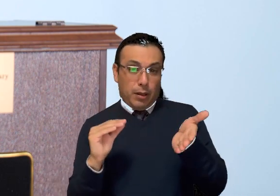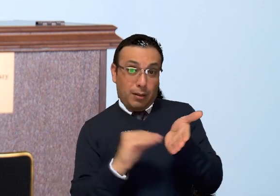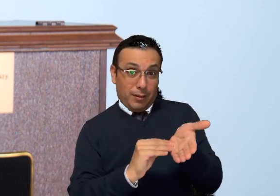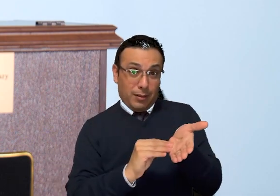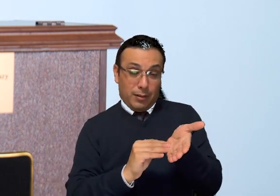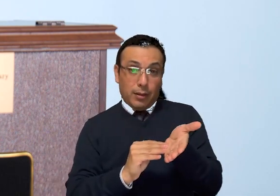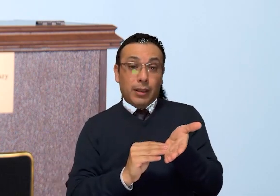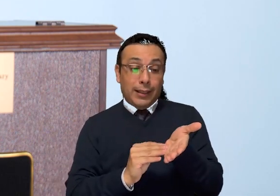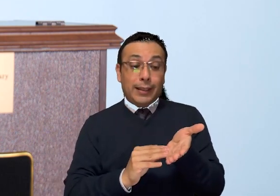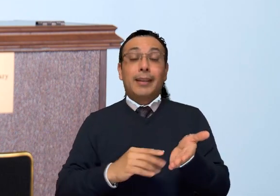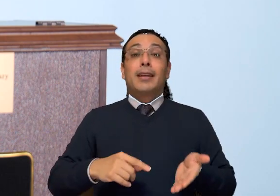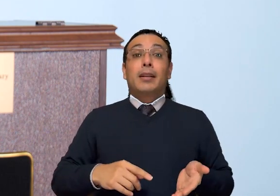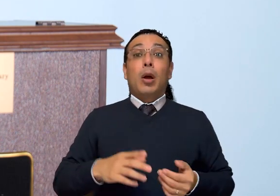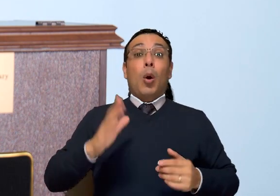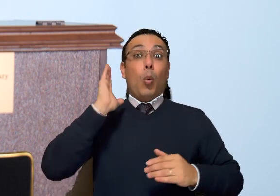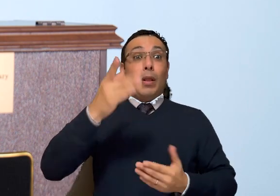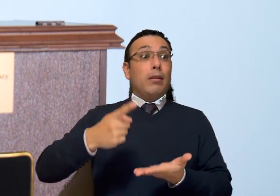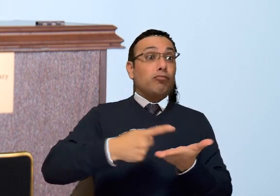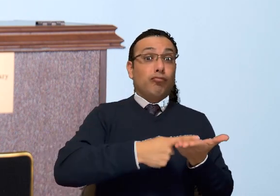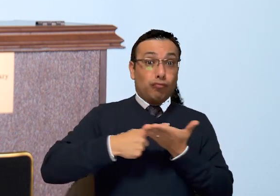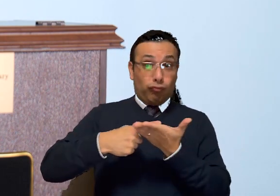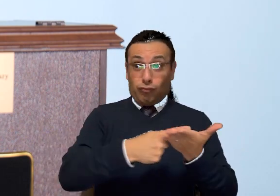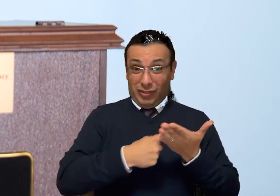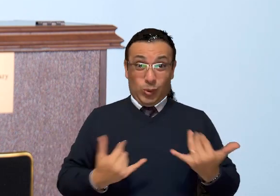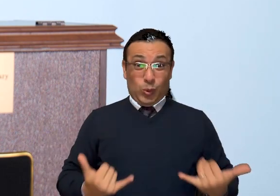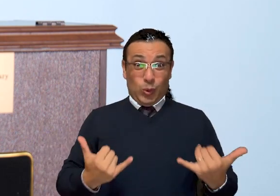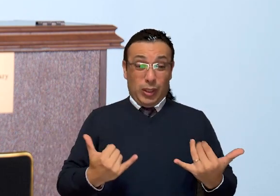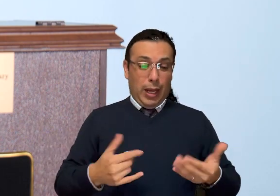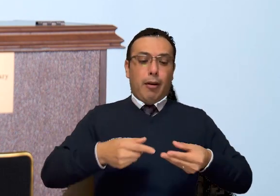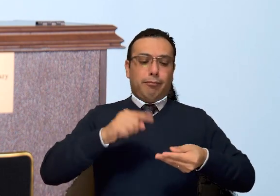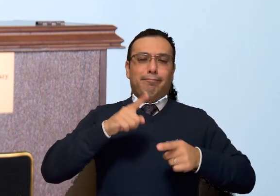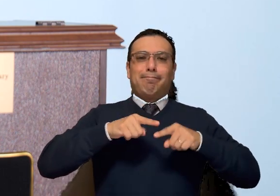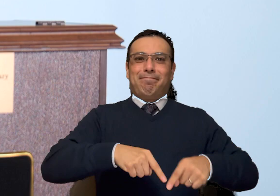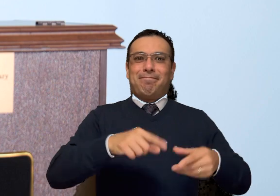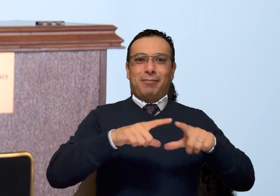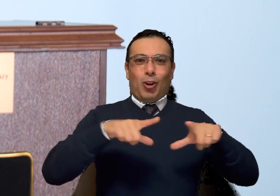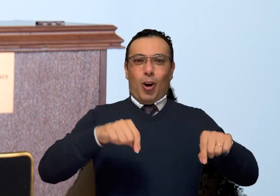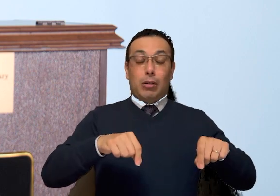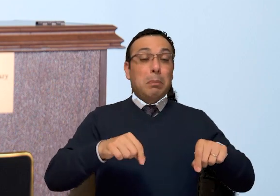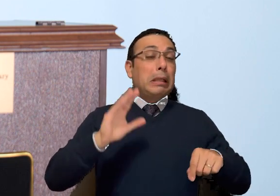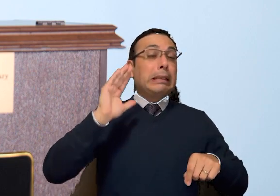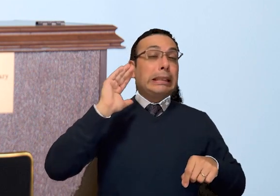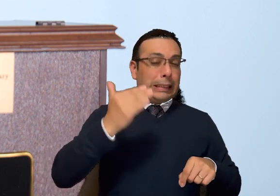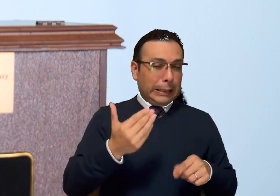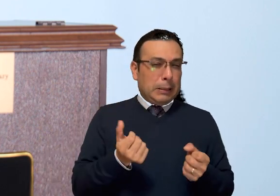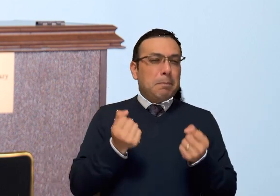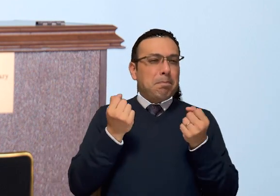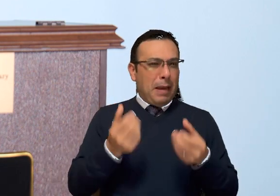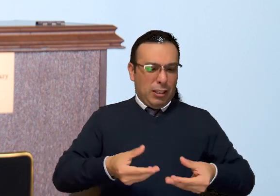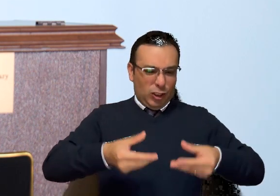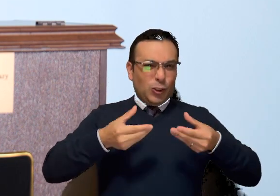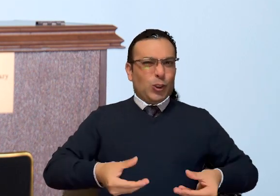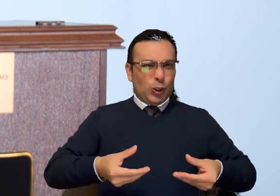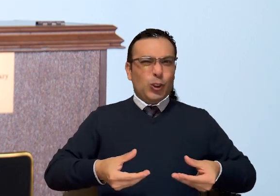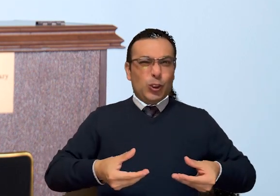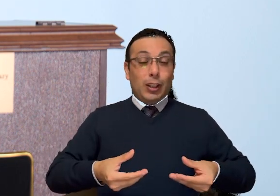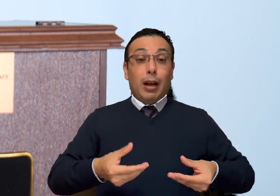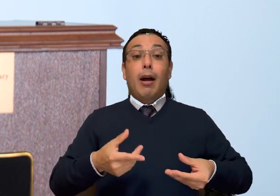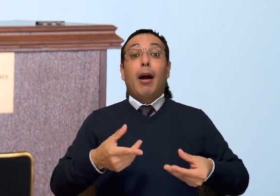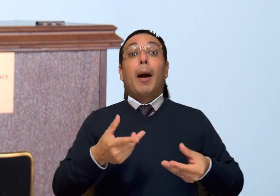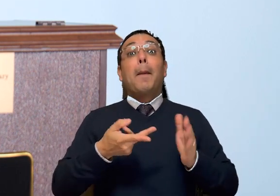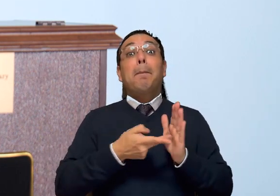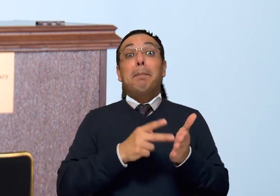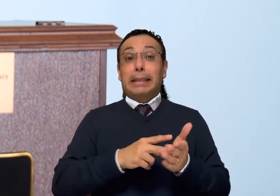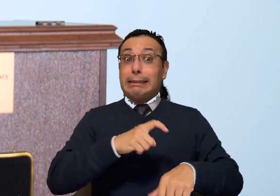discussion. But I anticipate there's going to be a lot of questions, so if your contact info is on there, we can reach out to you after